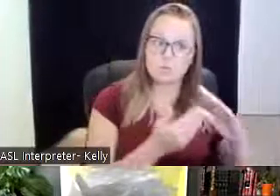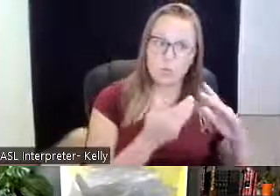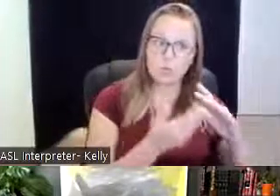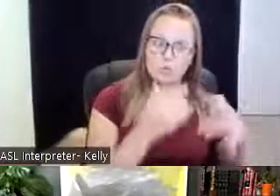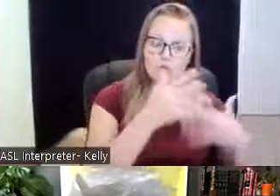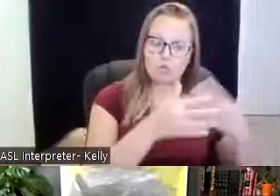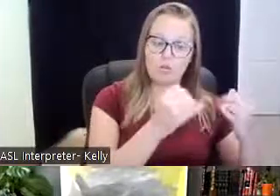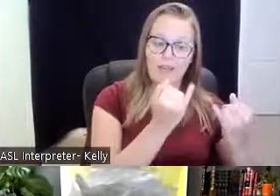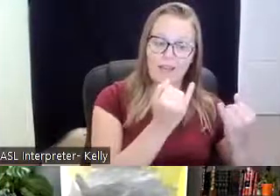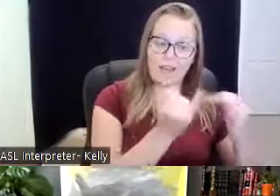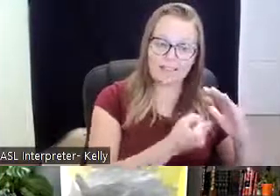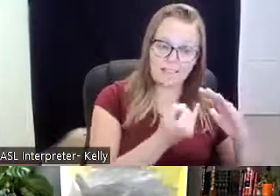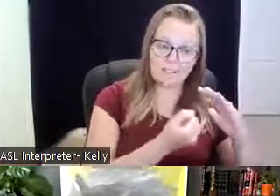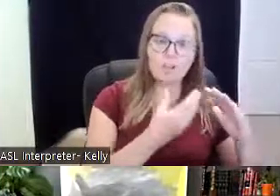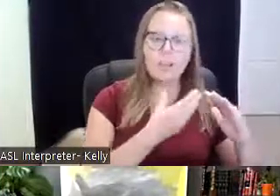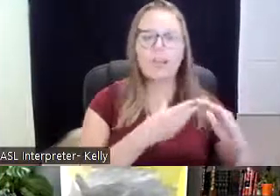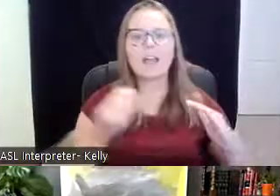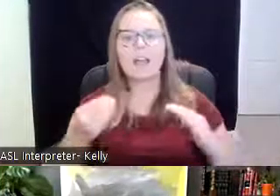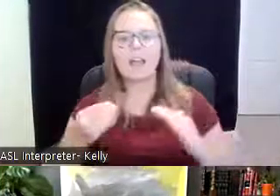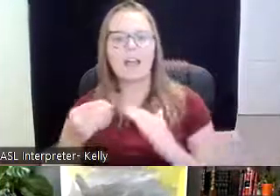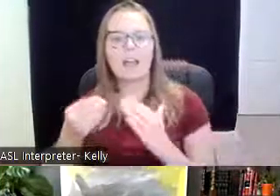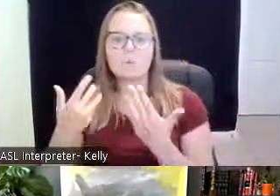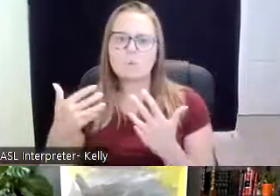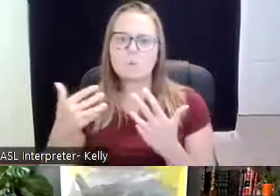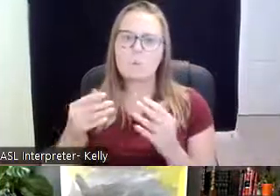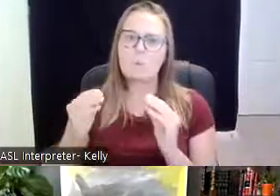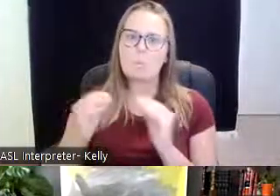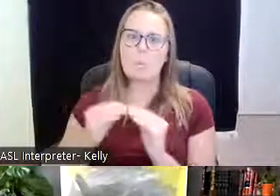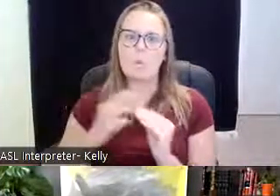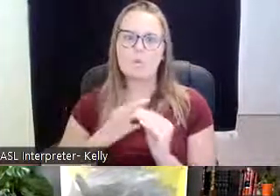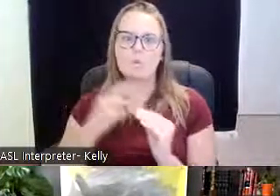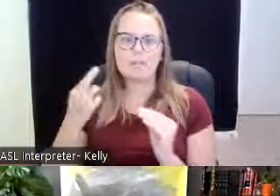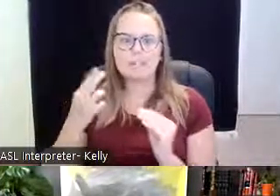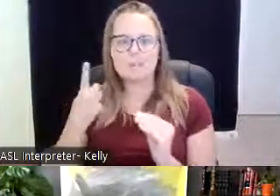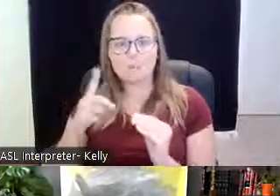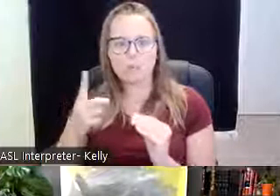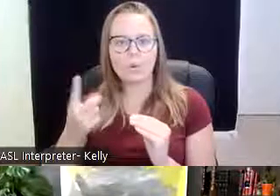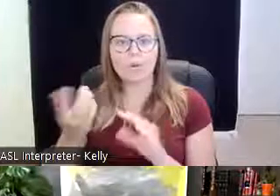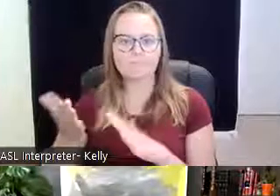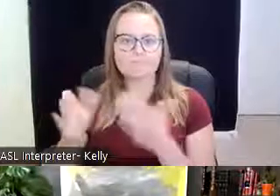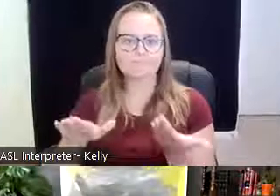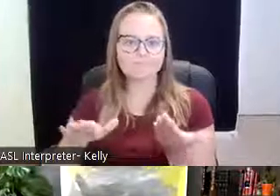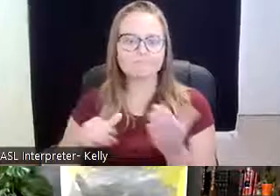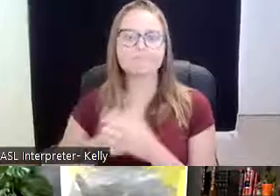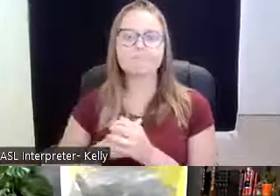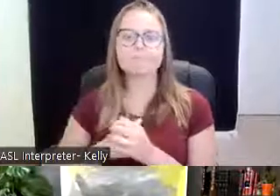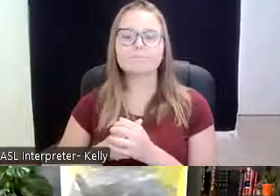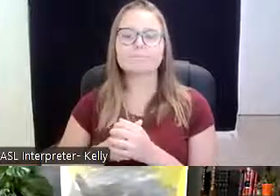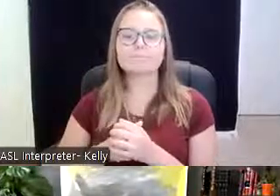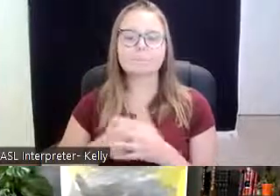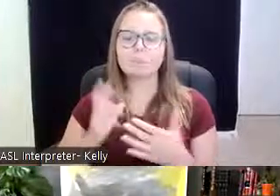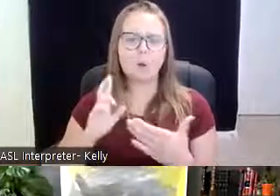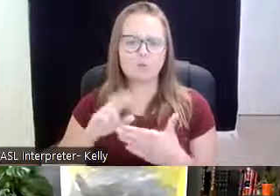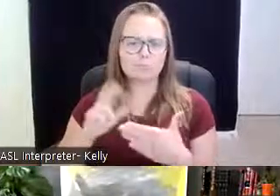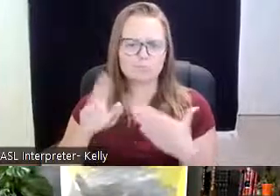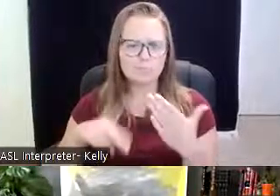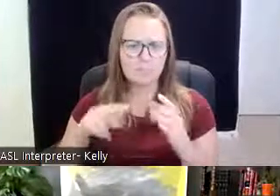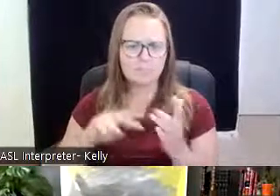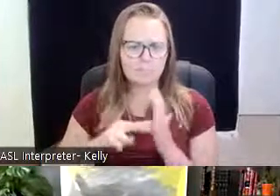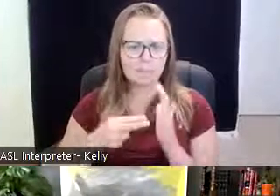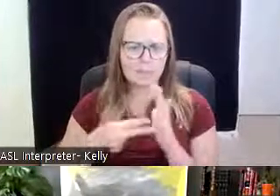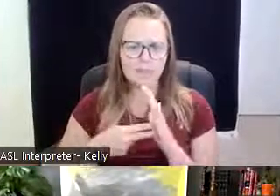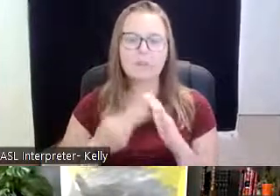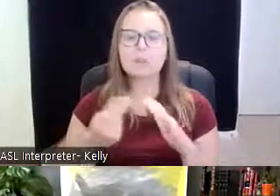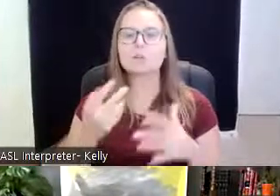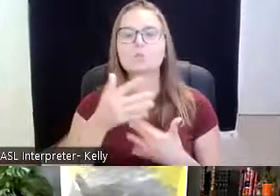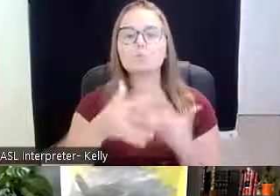increased risk for premature mortality from all causes. In essence, concluding that social